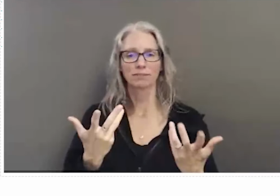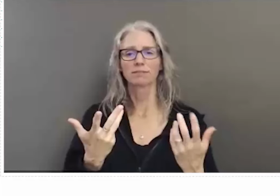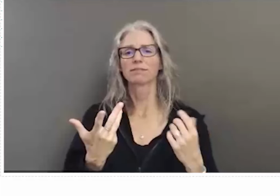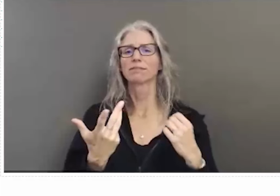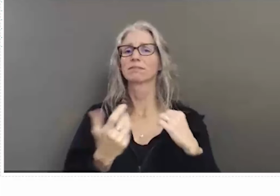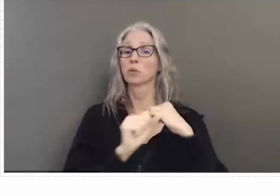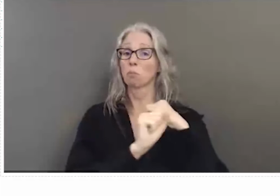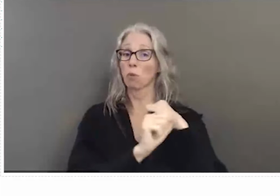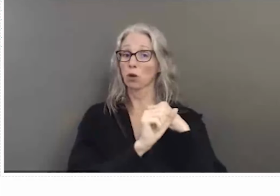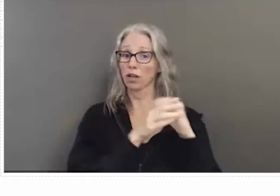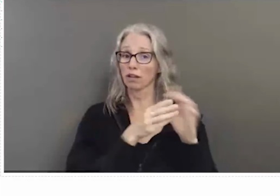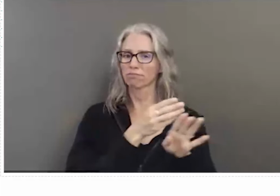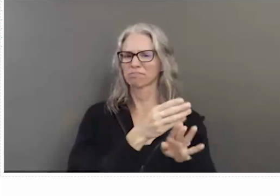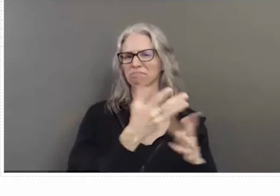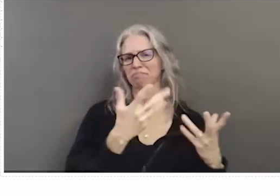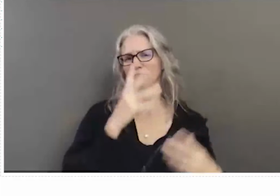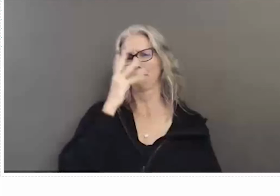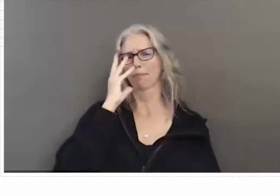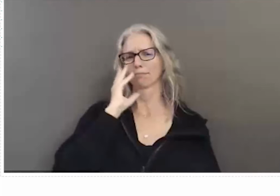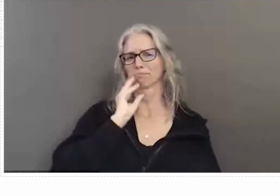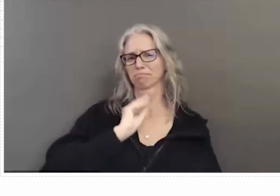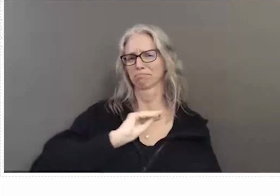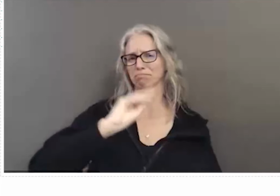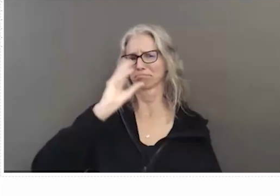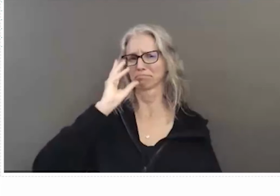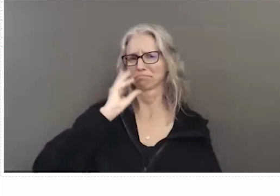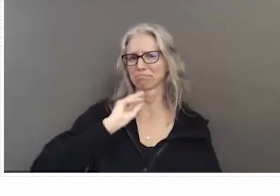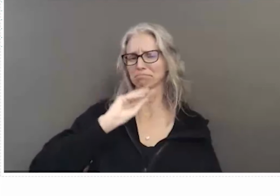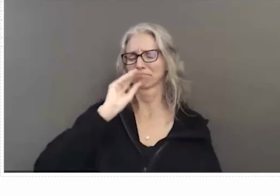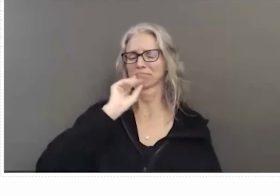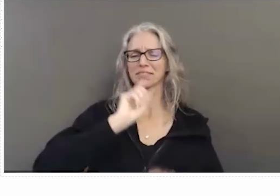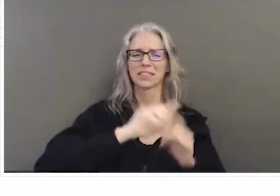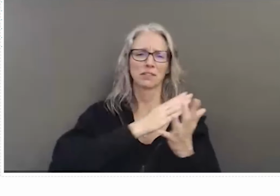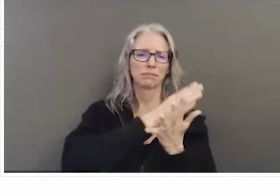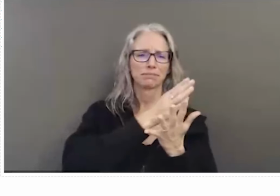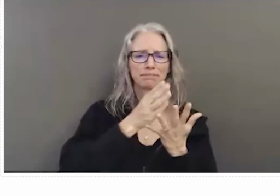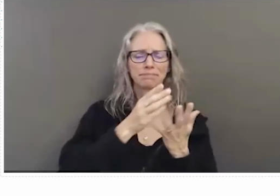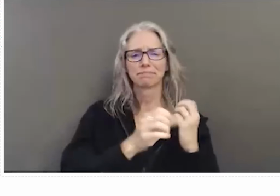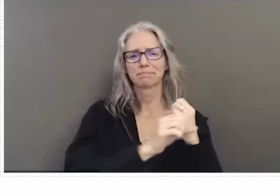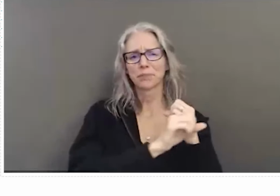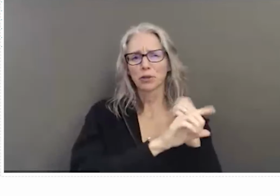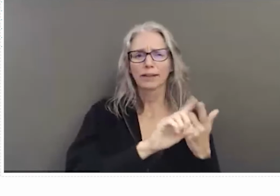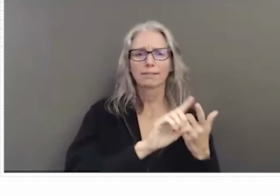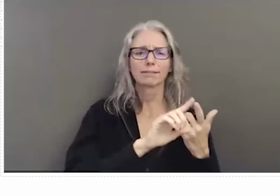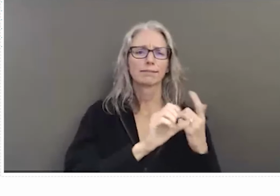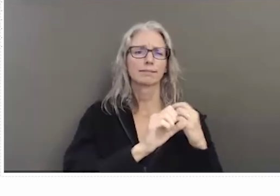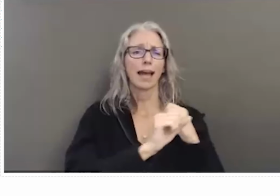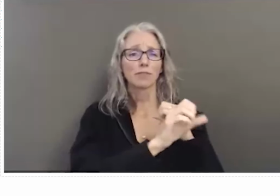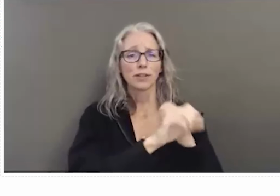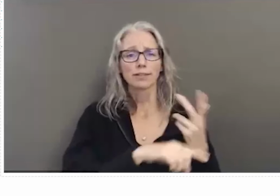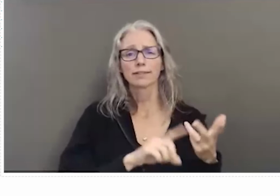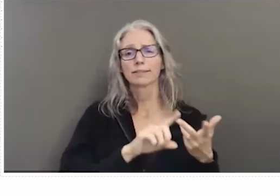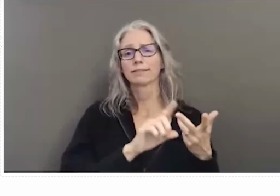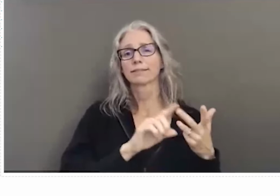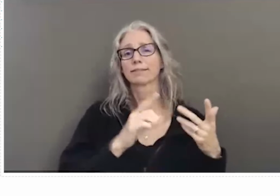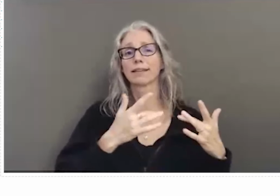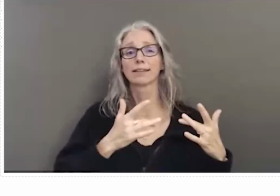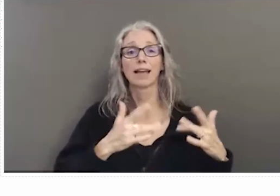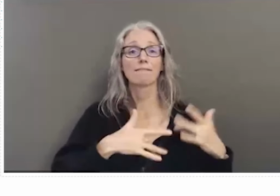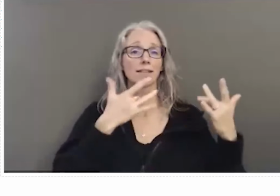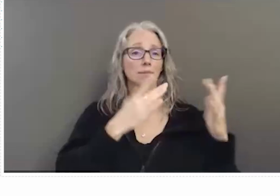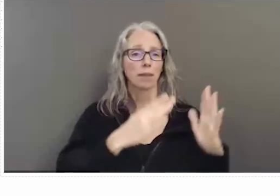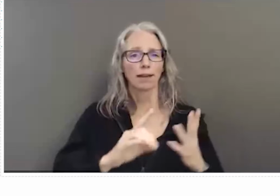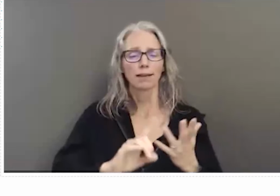world, worked in advertising, worked in events planning, promotion,